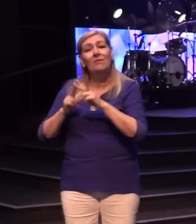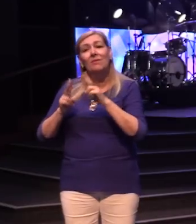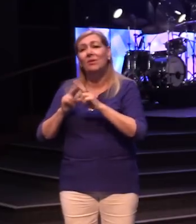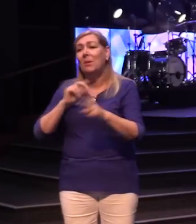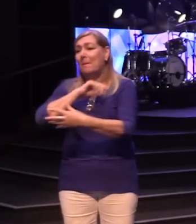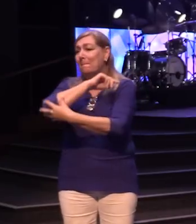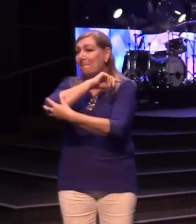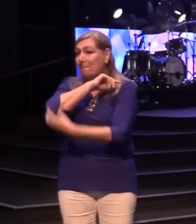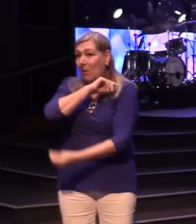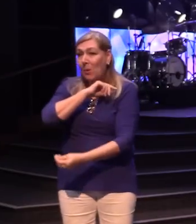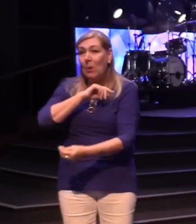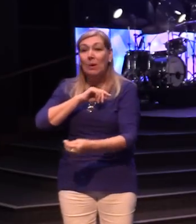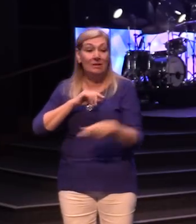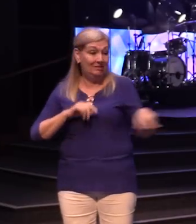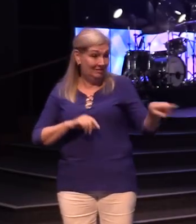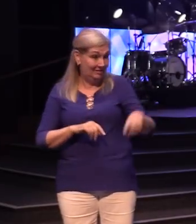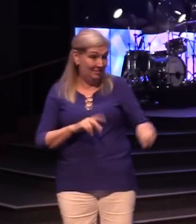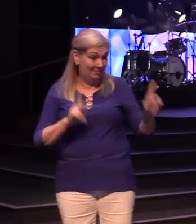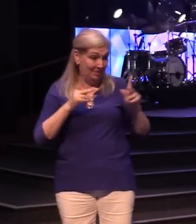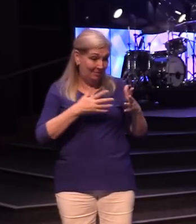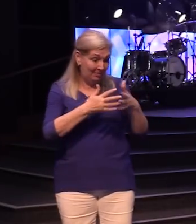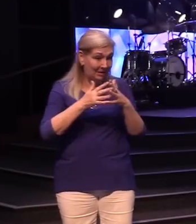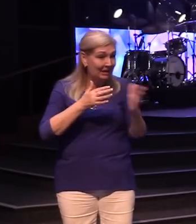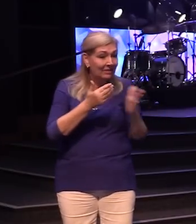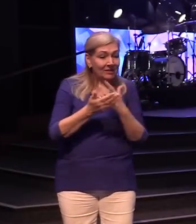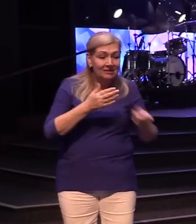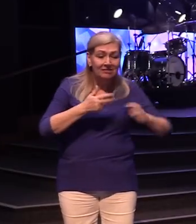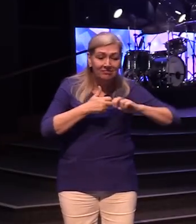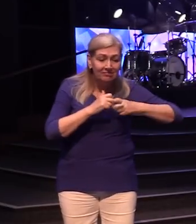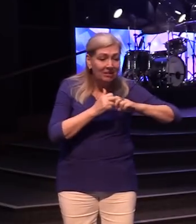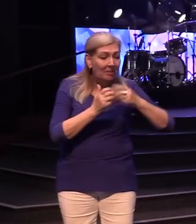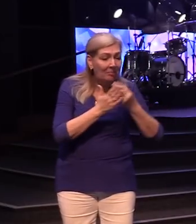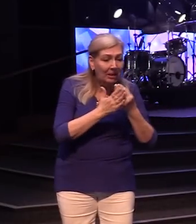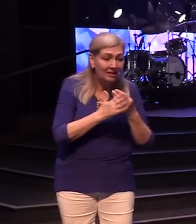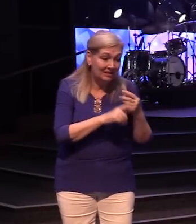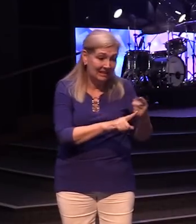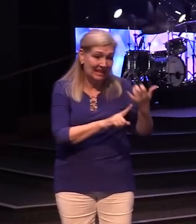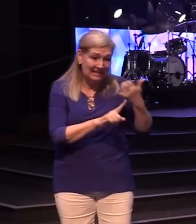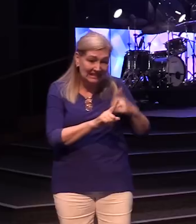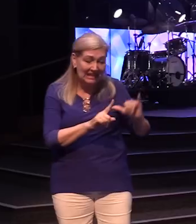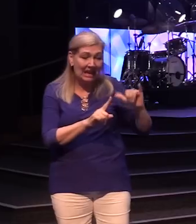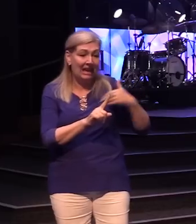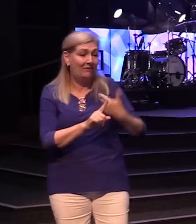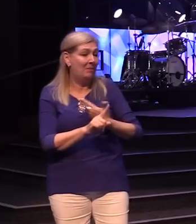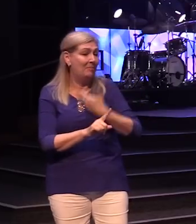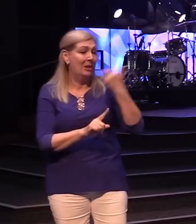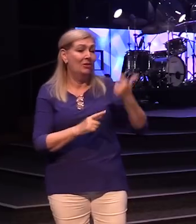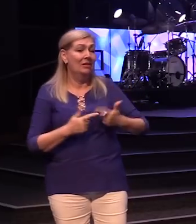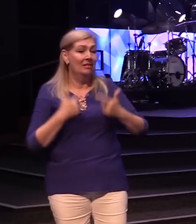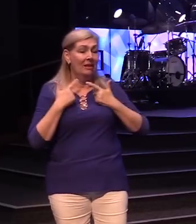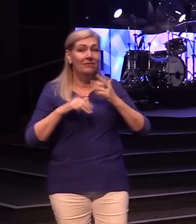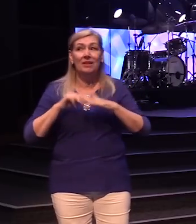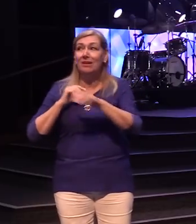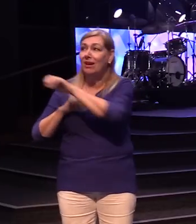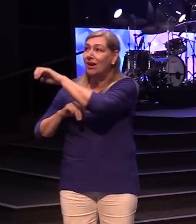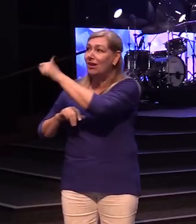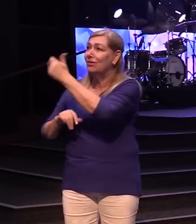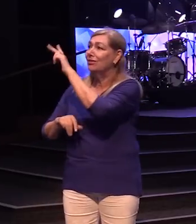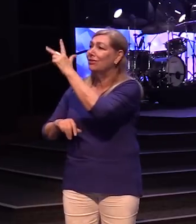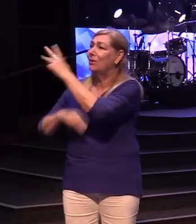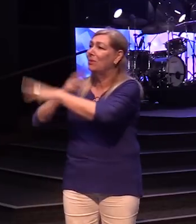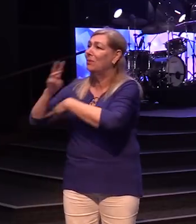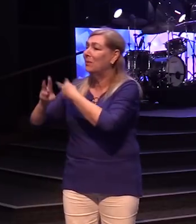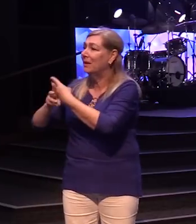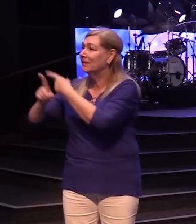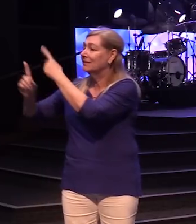country are living a better, healthier, happier, more financially blessed life than some people in other countries who